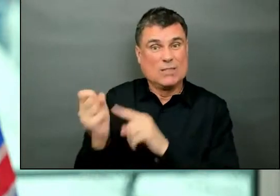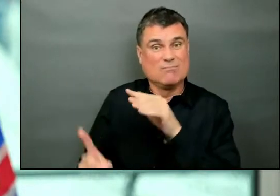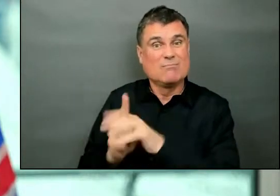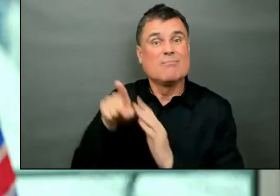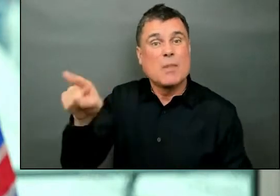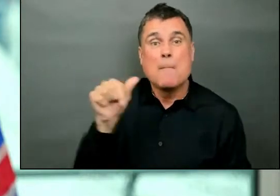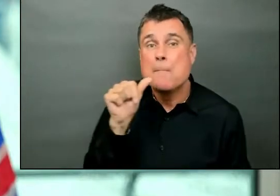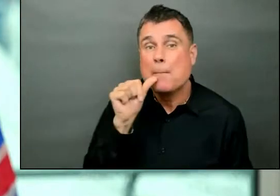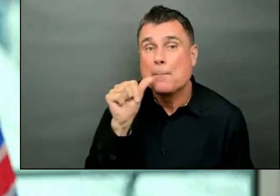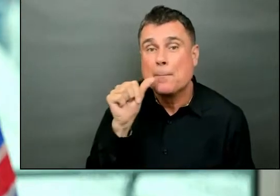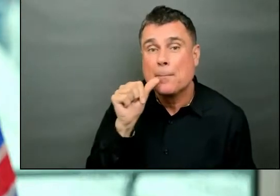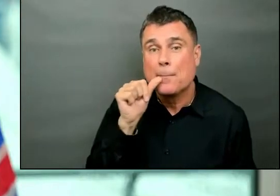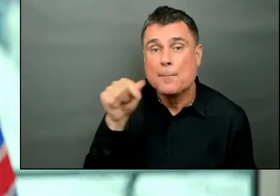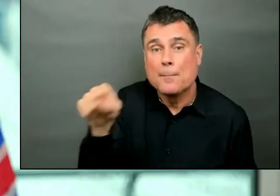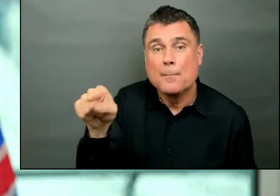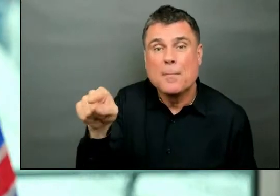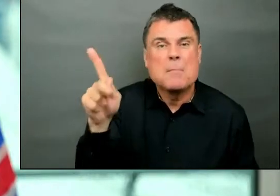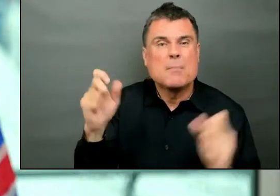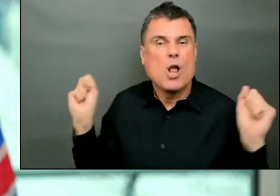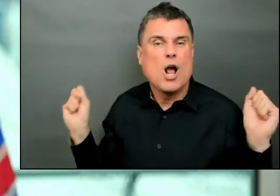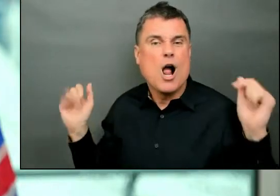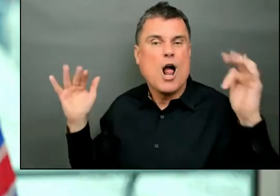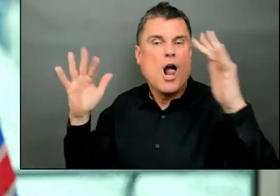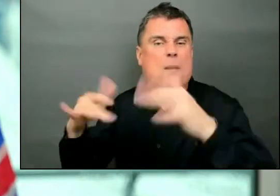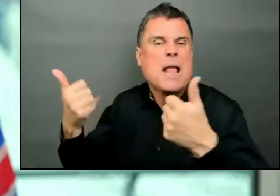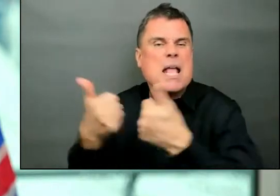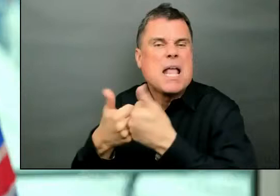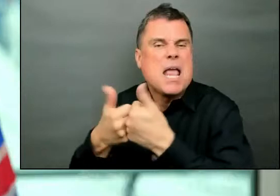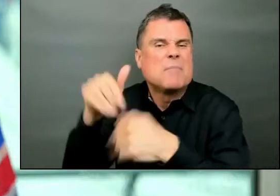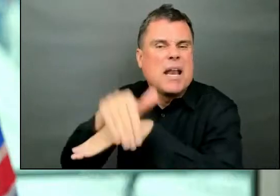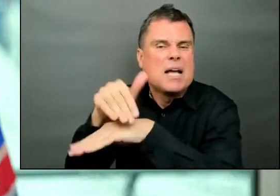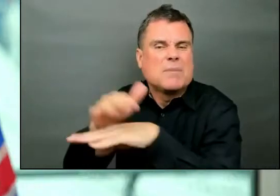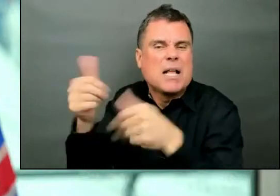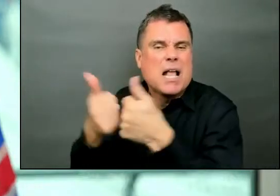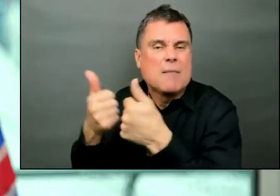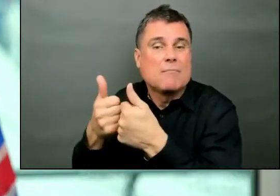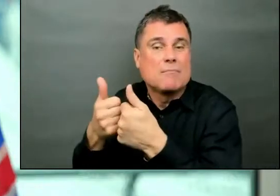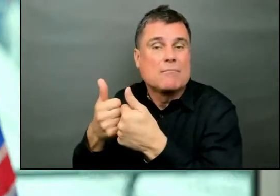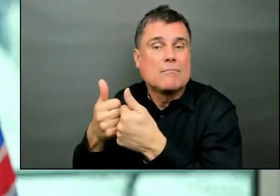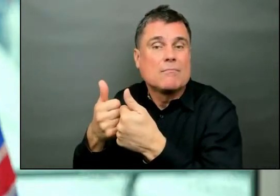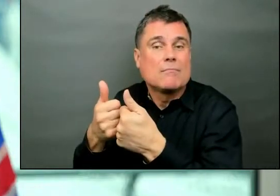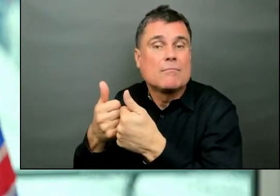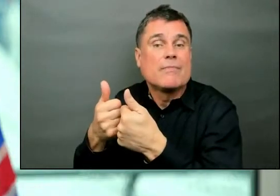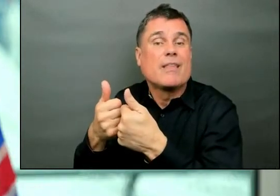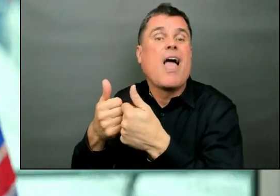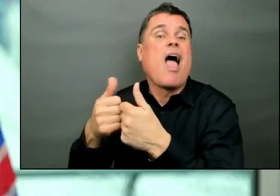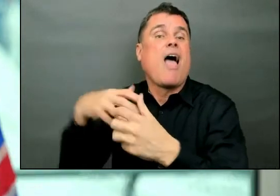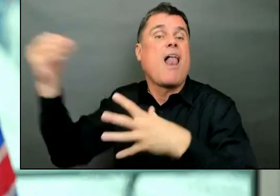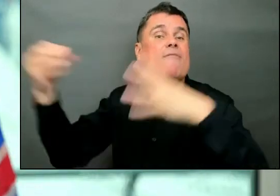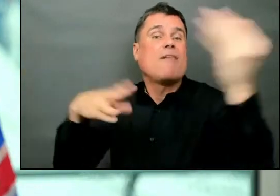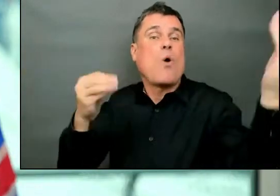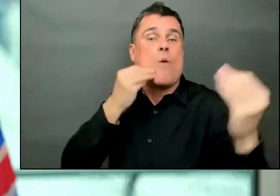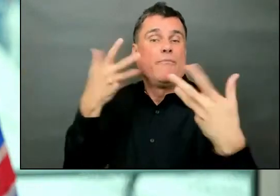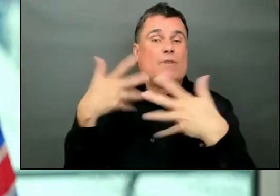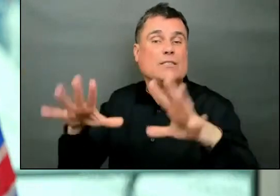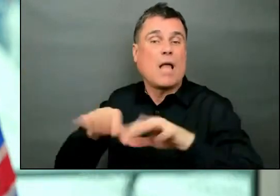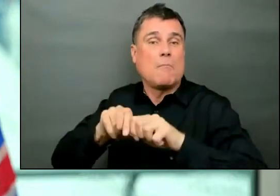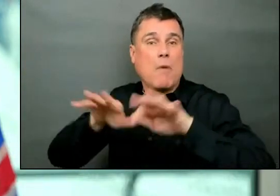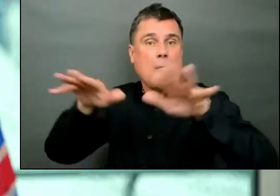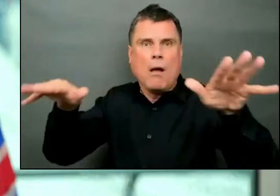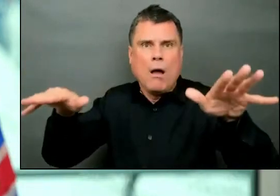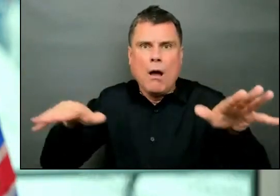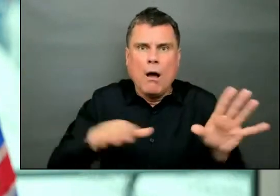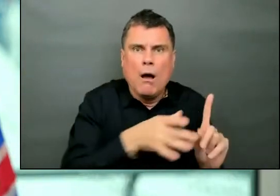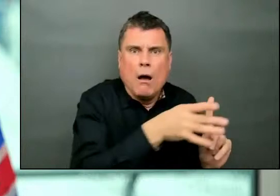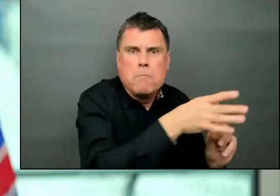to over 300 people being affected, including a transmission in a daycare, transmission in a school, transmission in a number